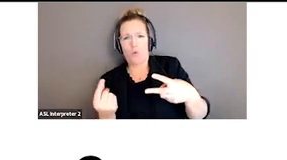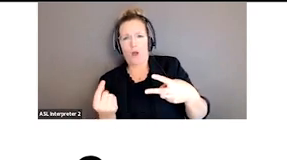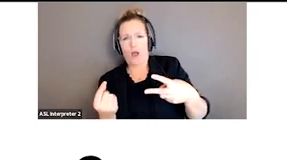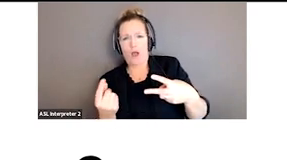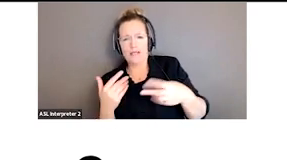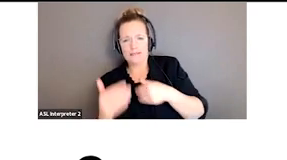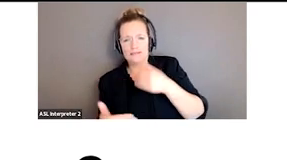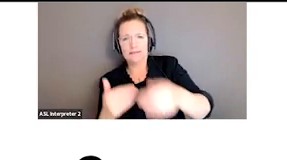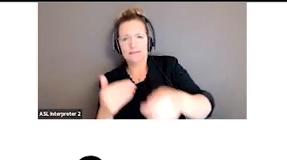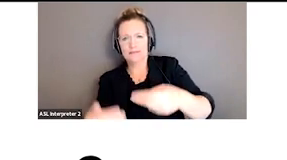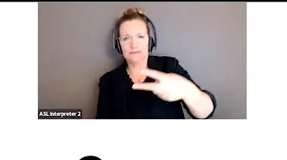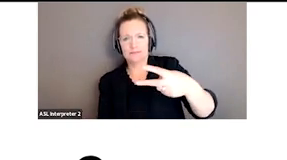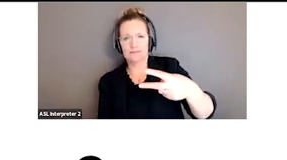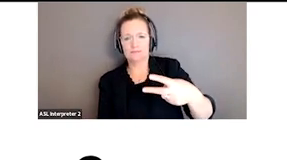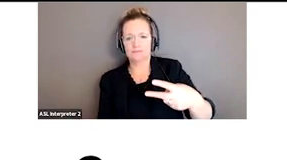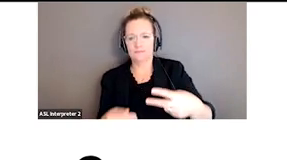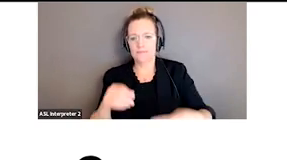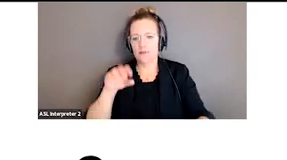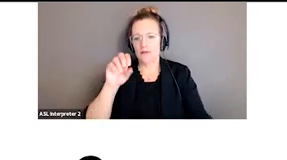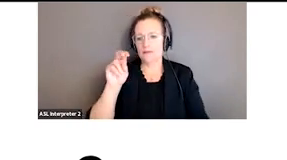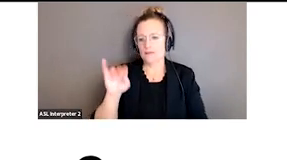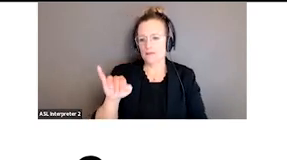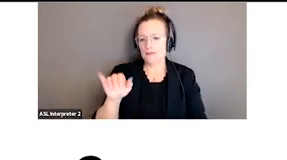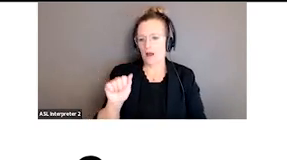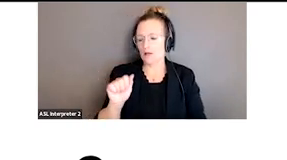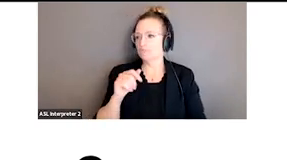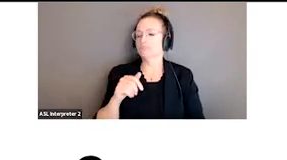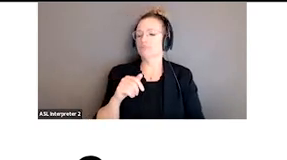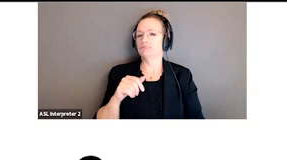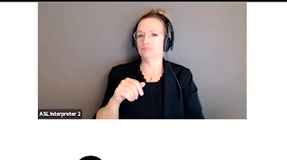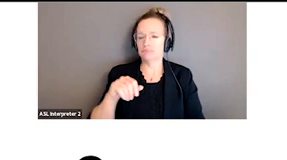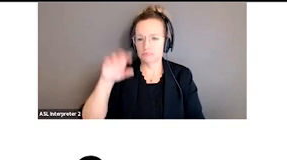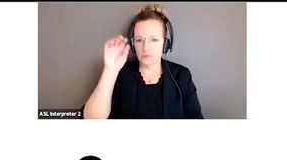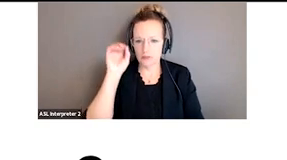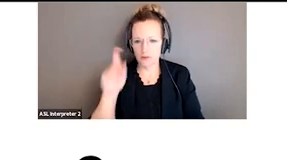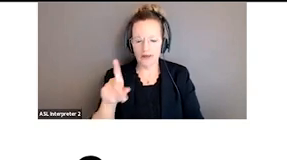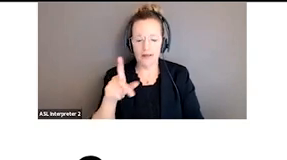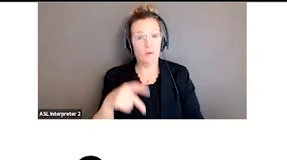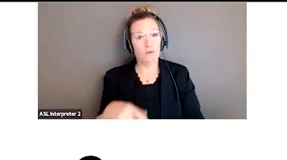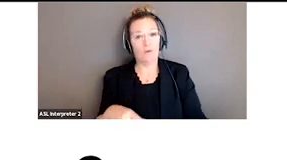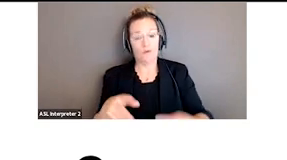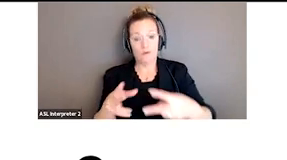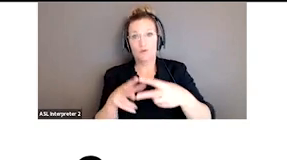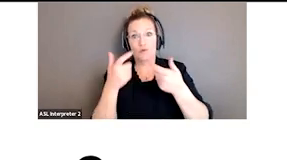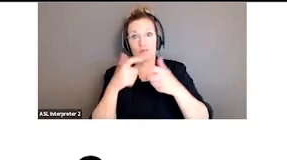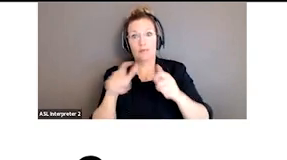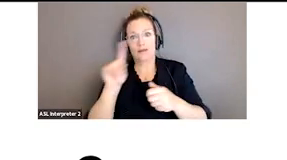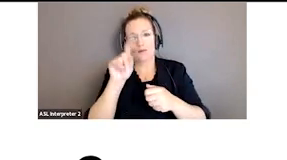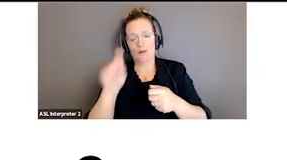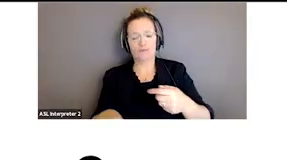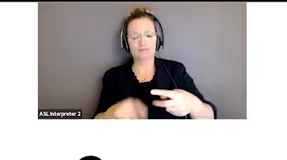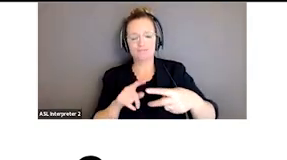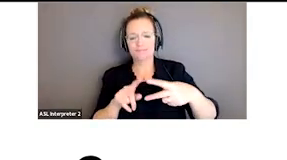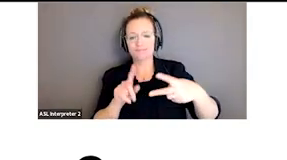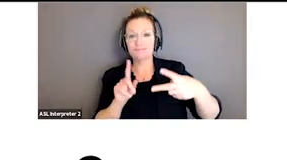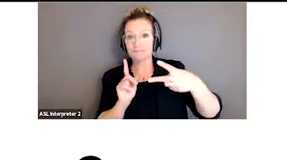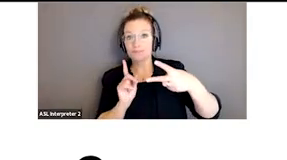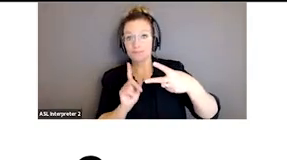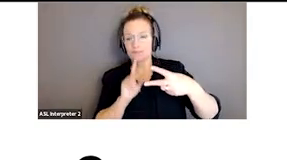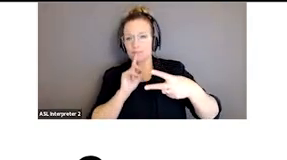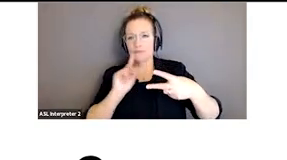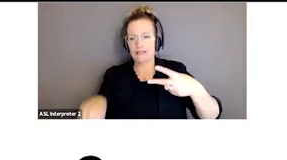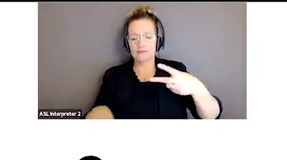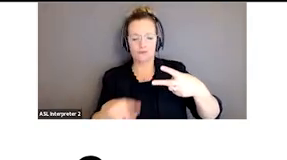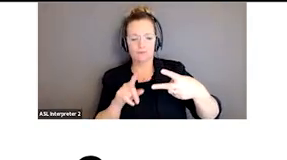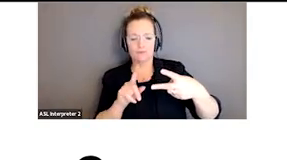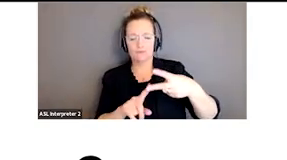Yeah. So let's address. I'll address the publication aspect first, because we